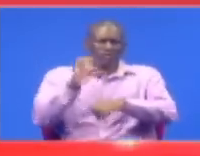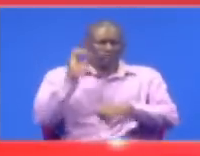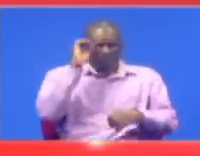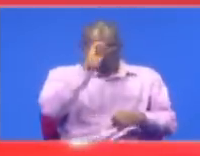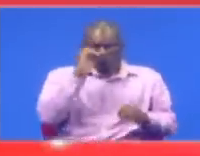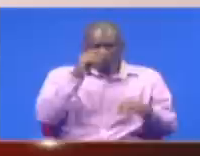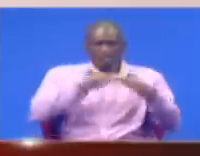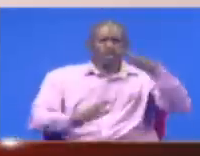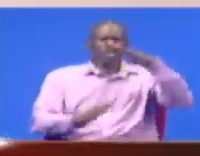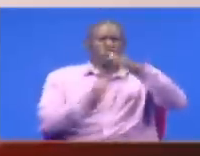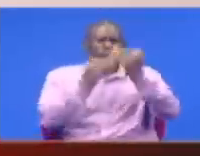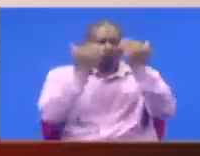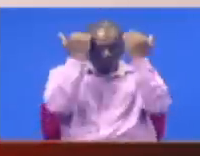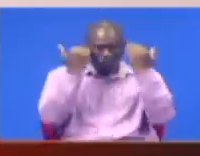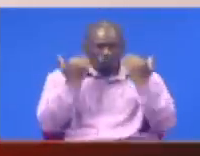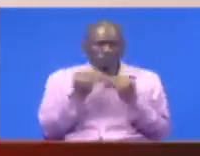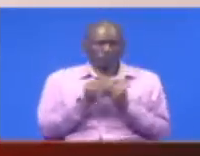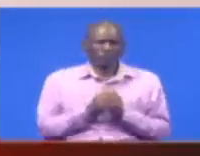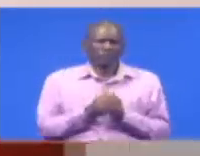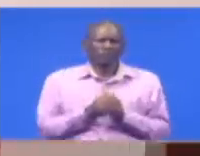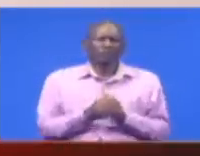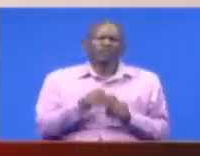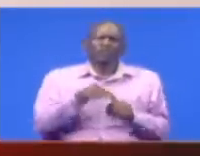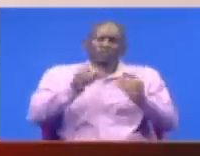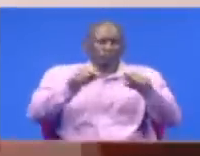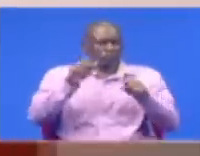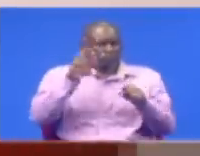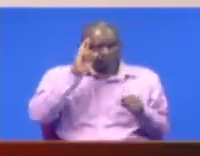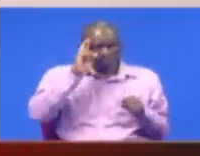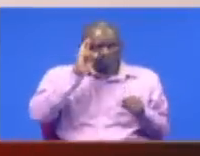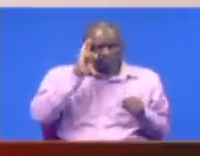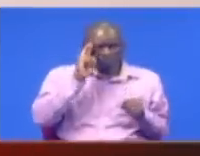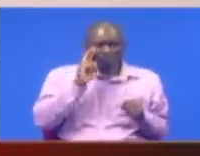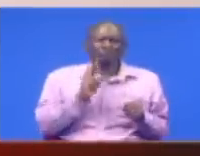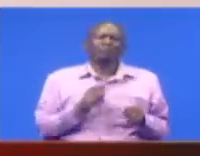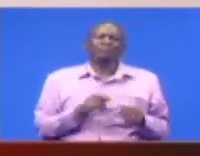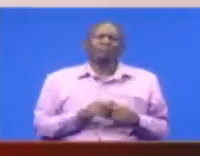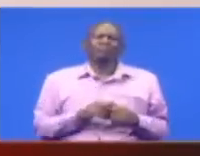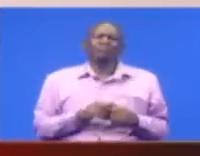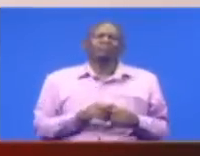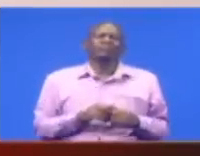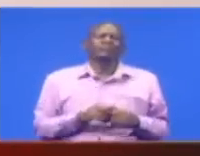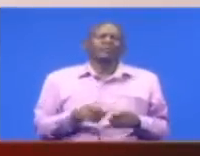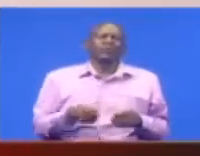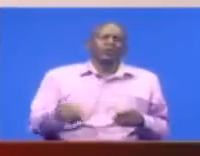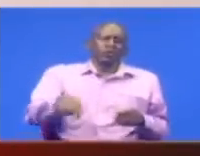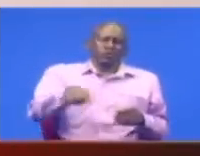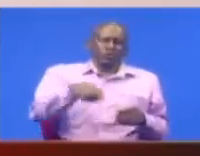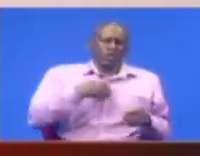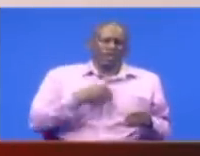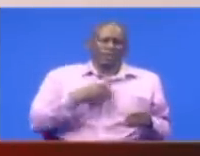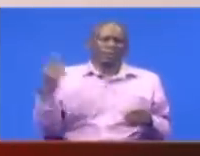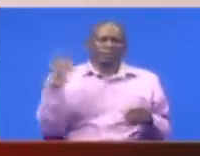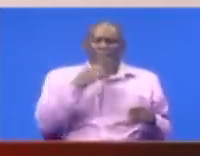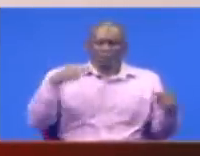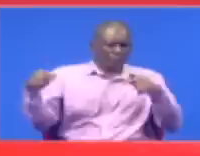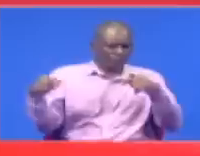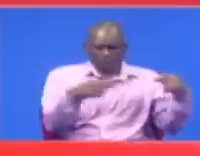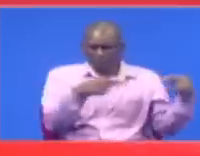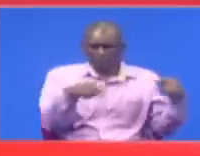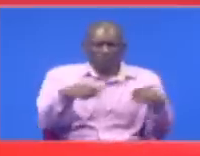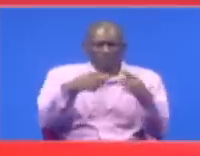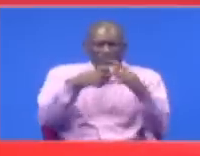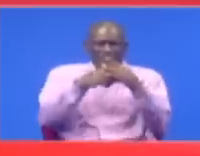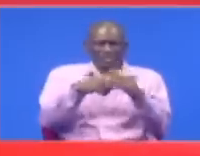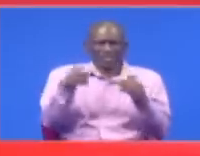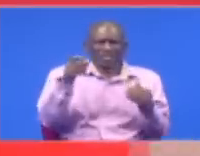at the Supreme Court. You may remember that there were the turf wars at the